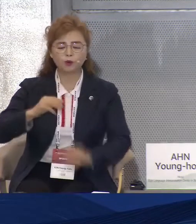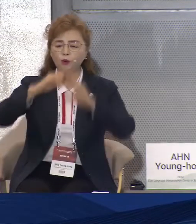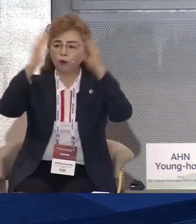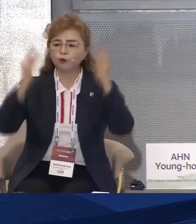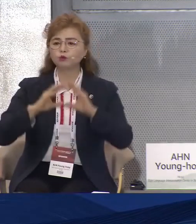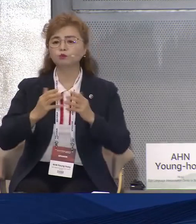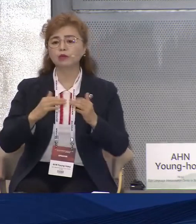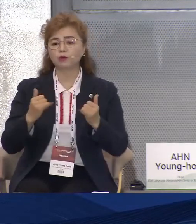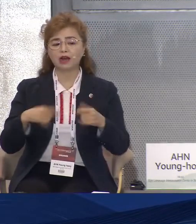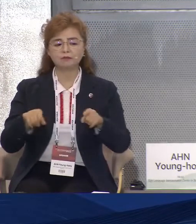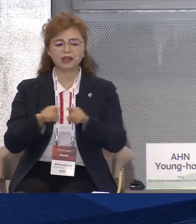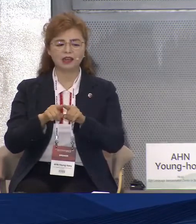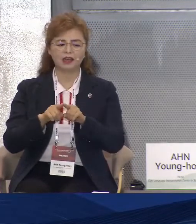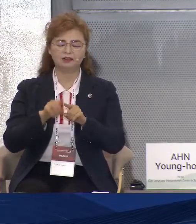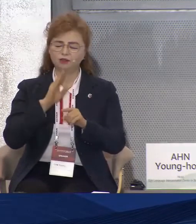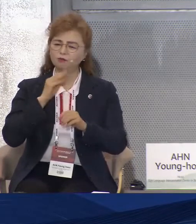society,